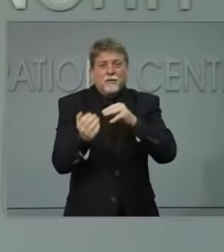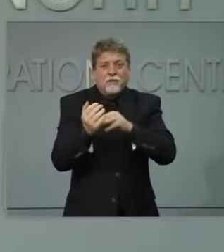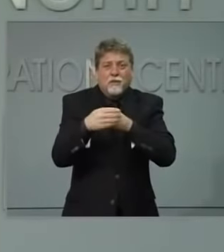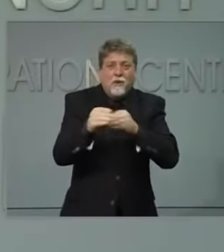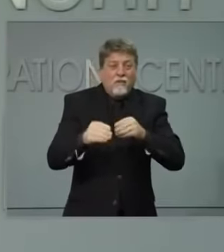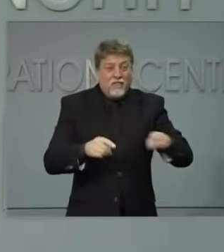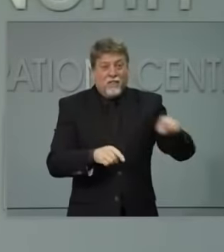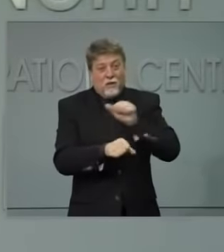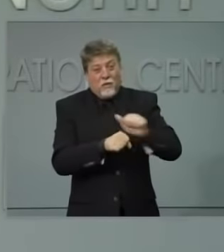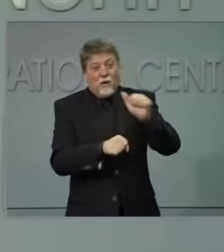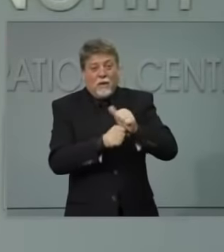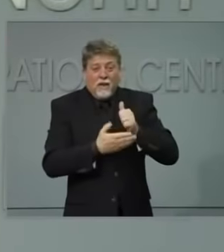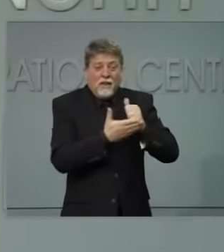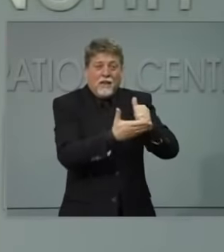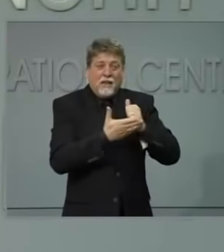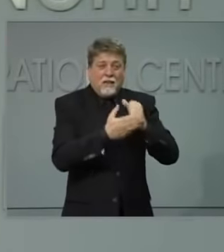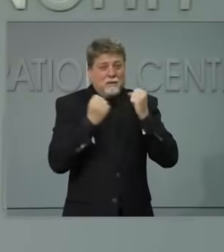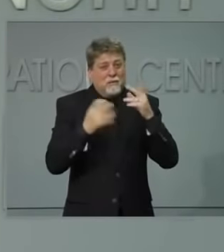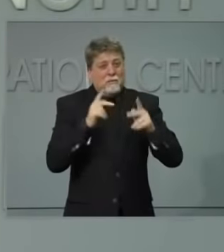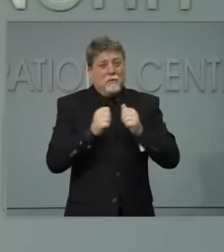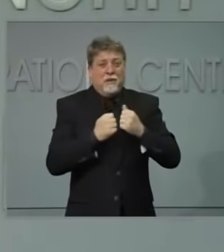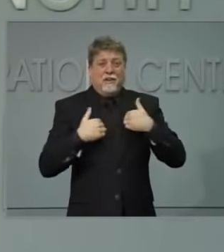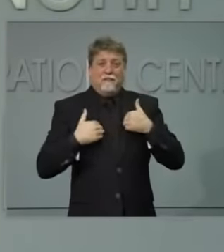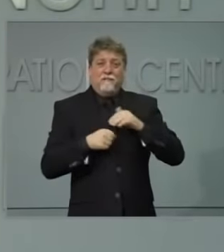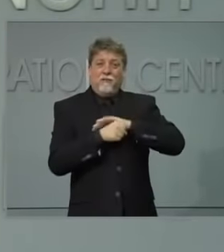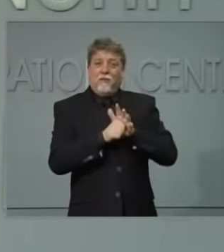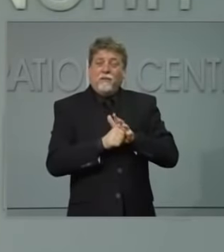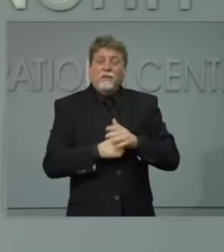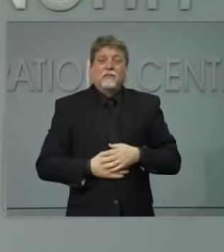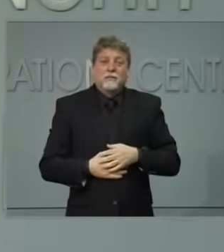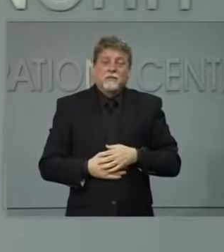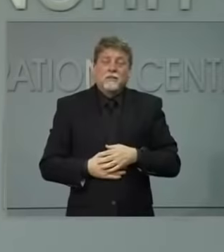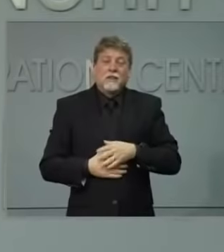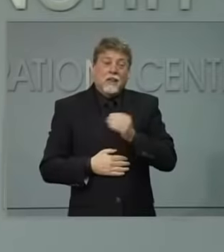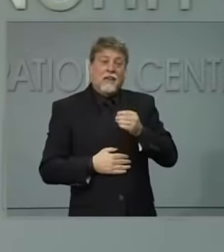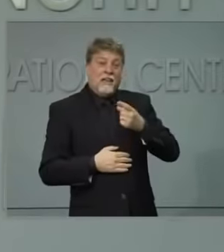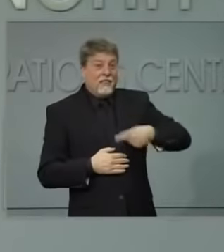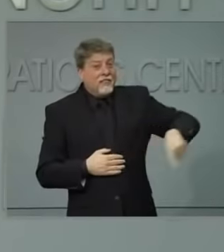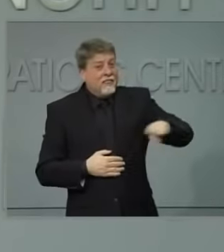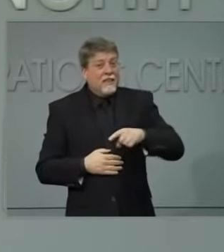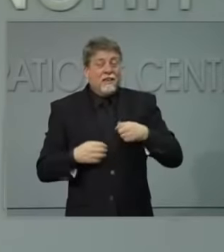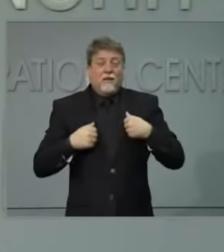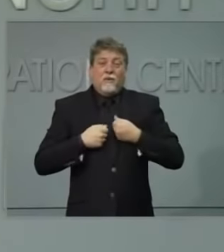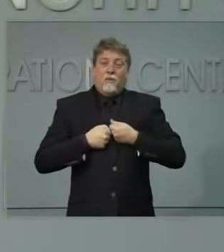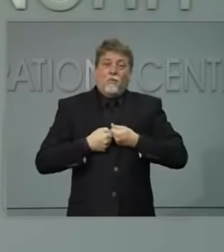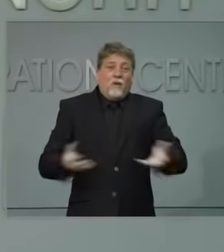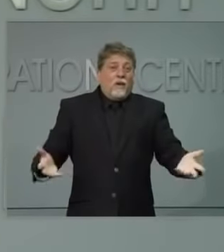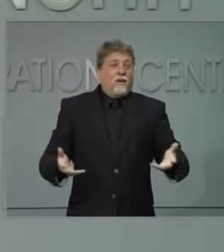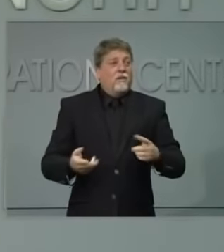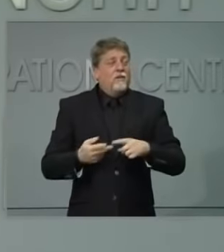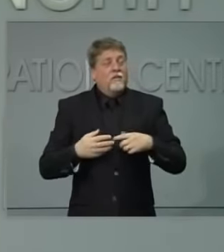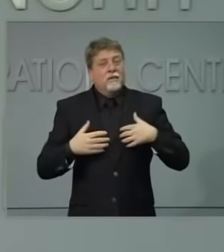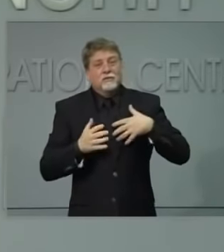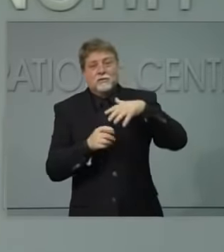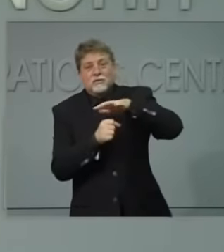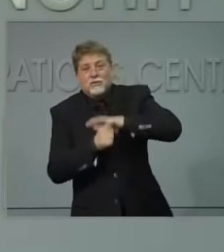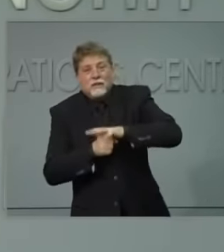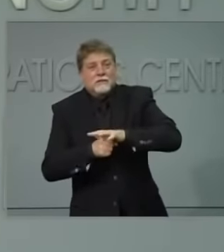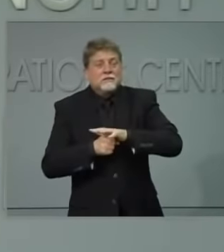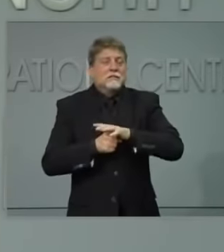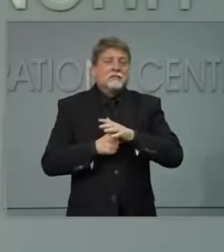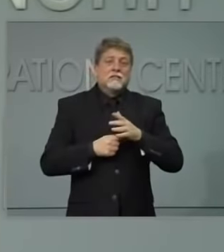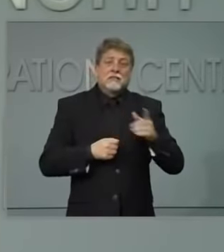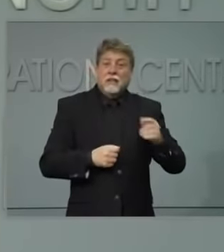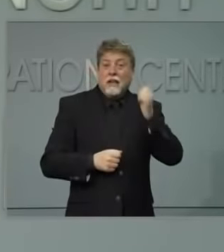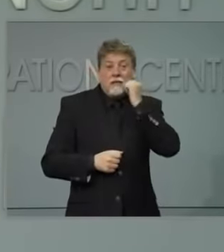number of COVID patients. Despite excruciating physical and emotional stress, they keep going to